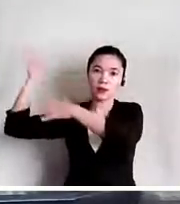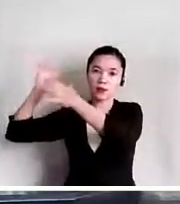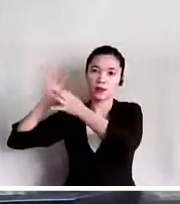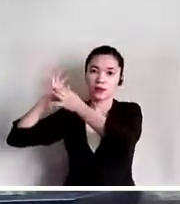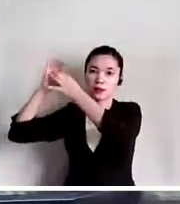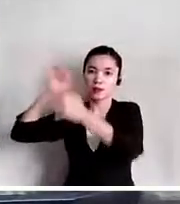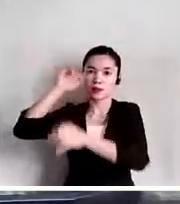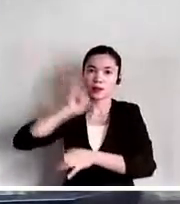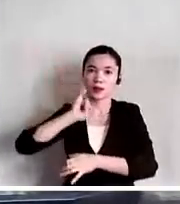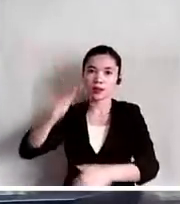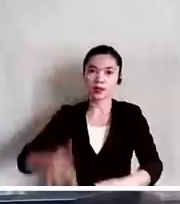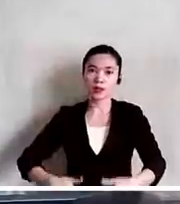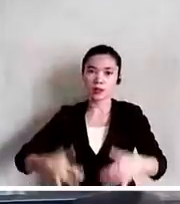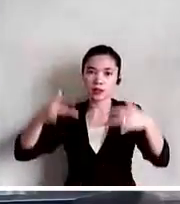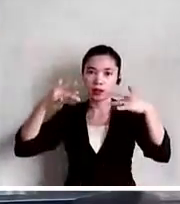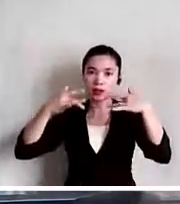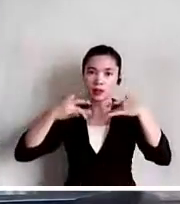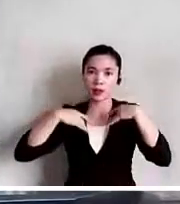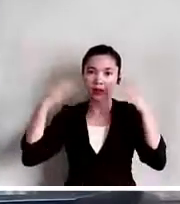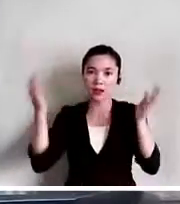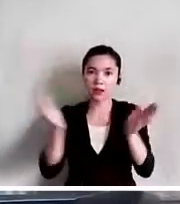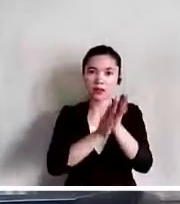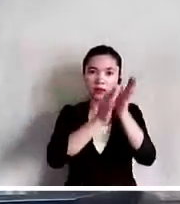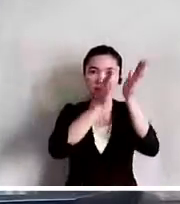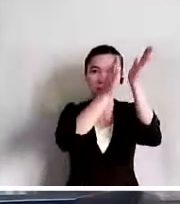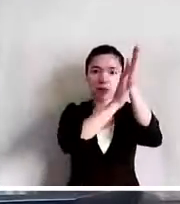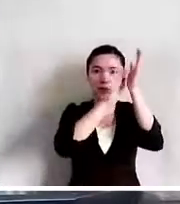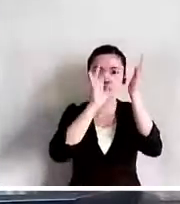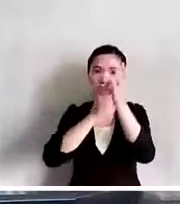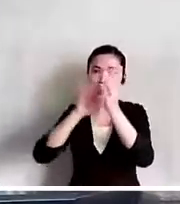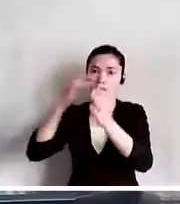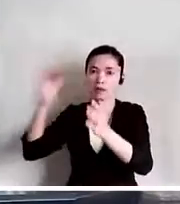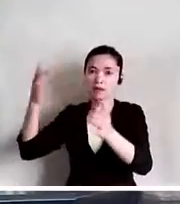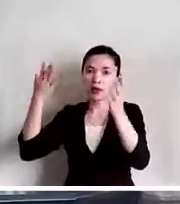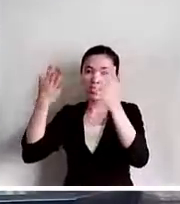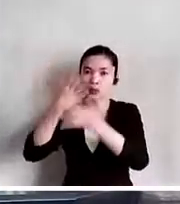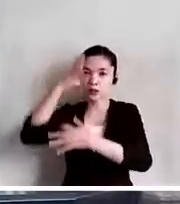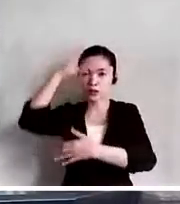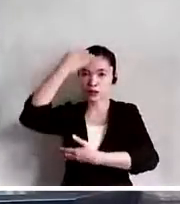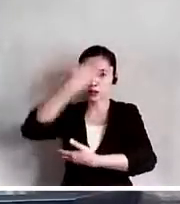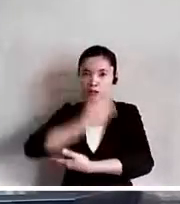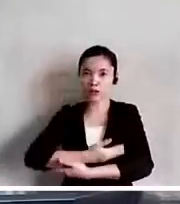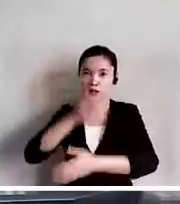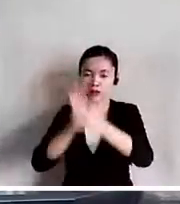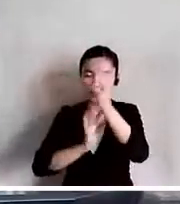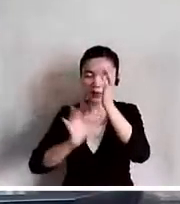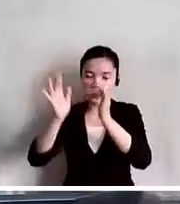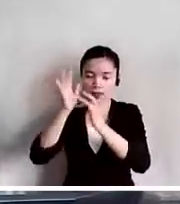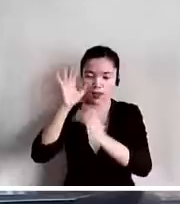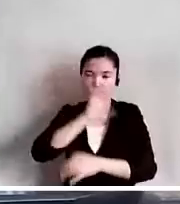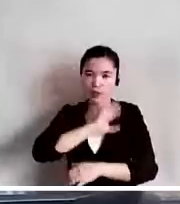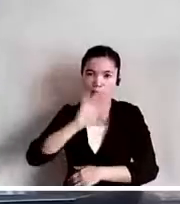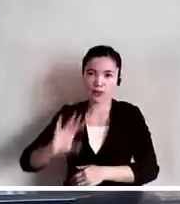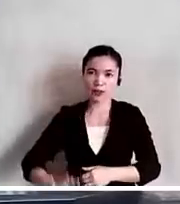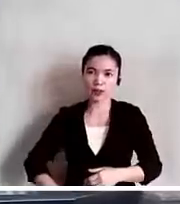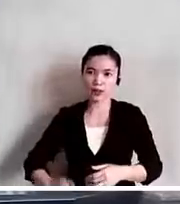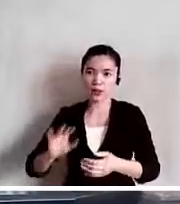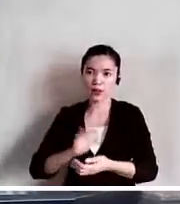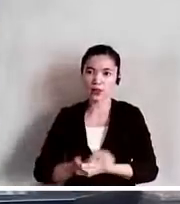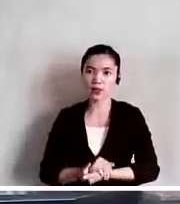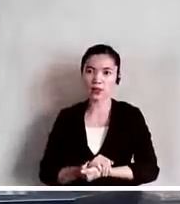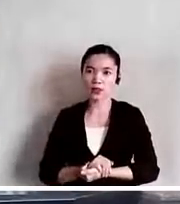be co-heirs to eternal life and may praise and glorify you through your Son, Jesus Christ.